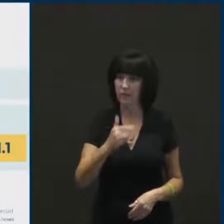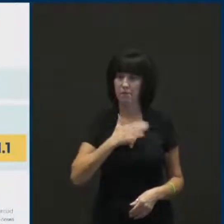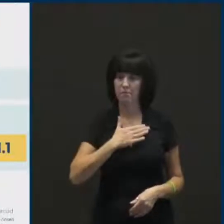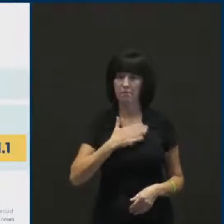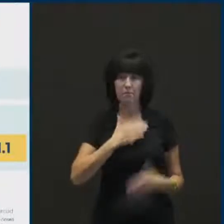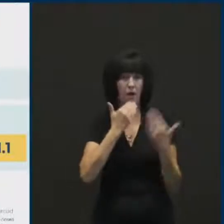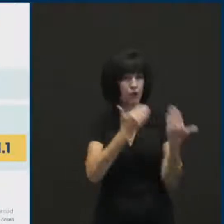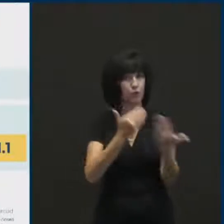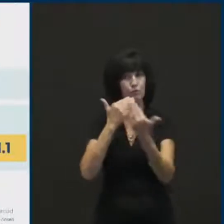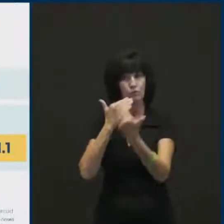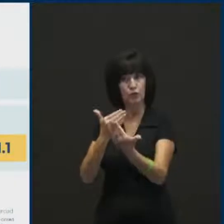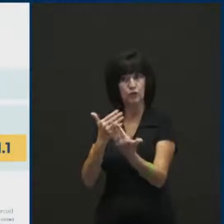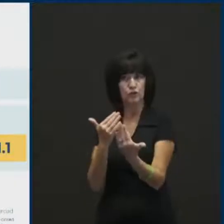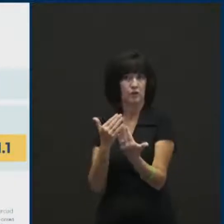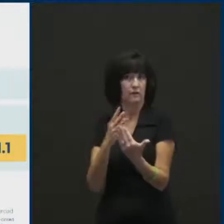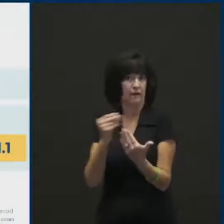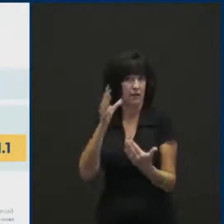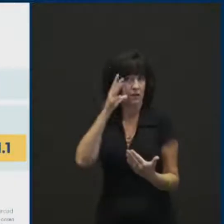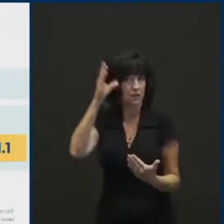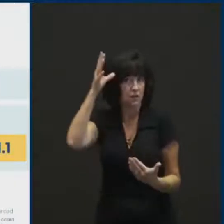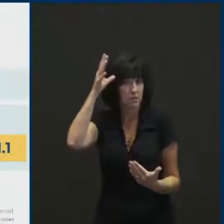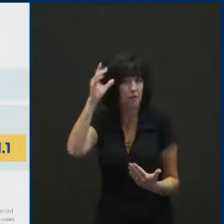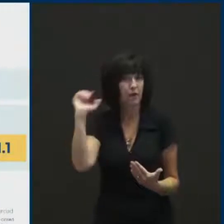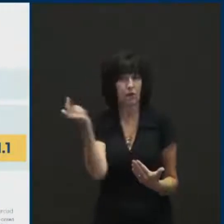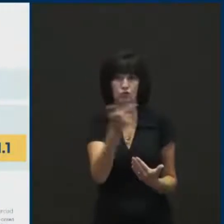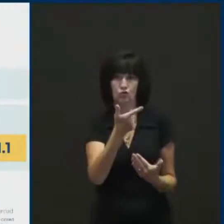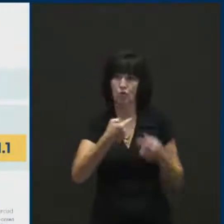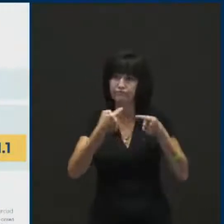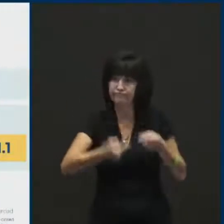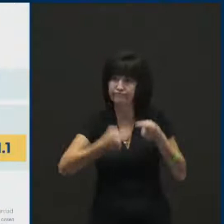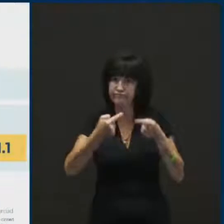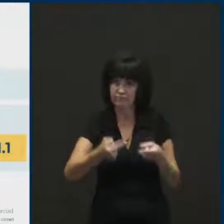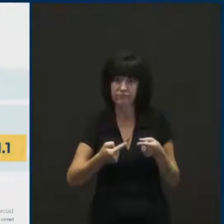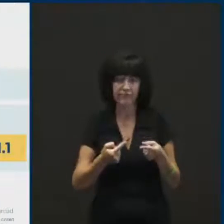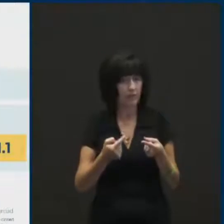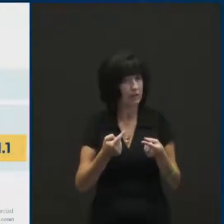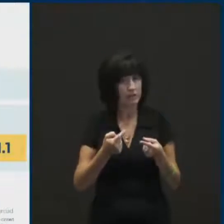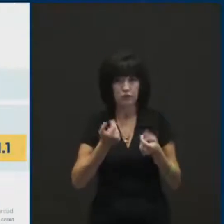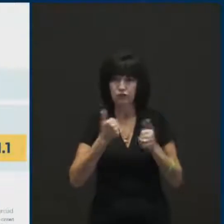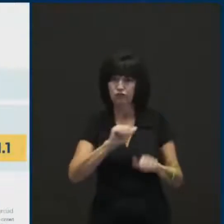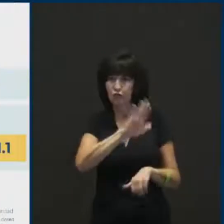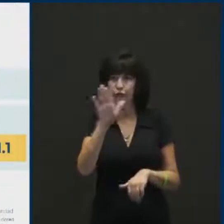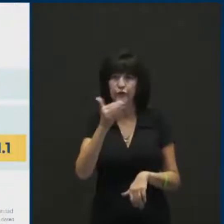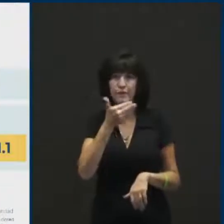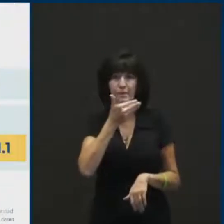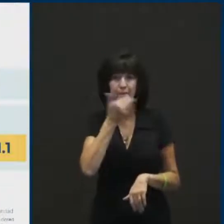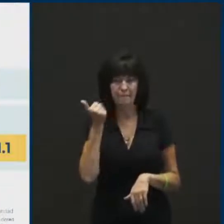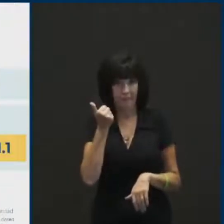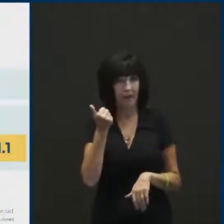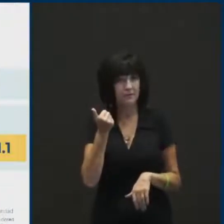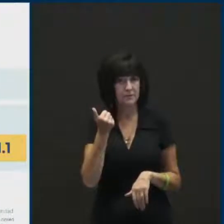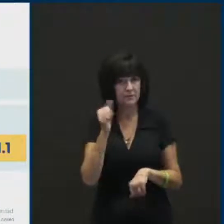all the educators and parents who are really struggling through this and making it work for the children. Because if you're